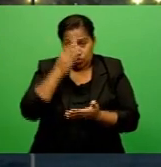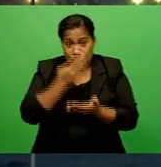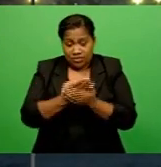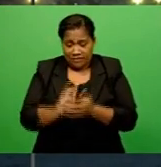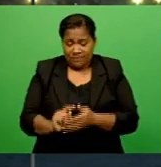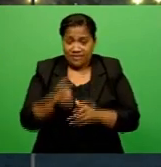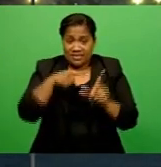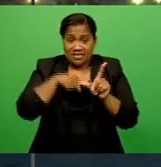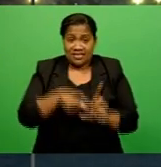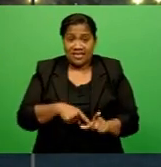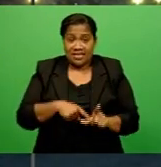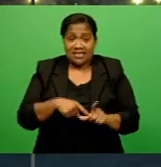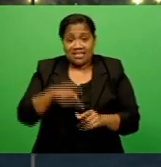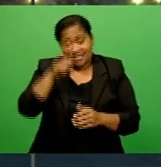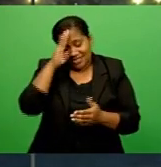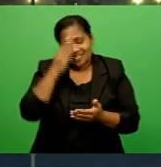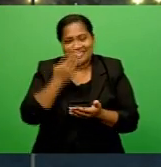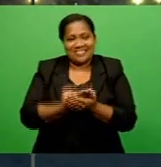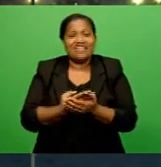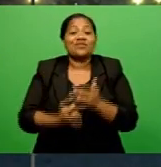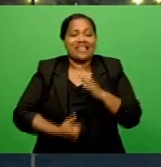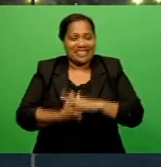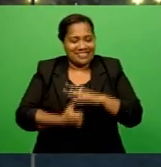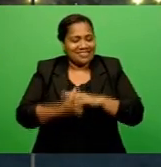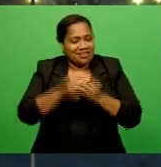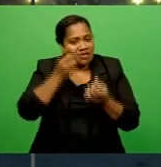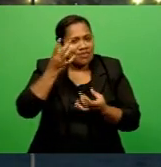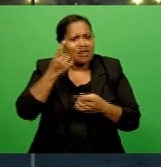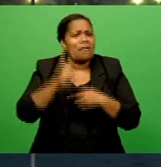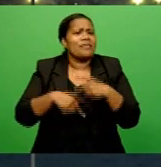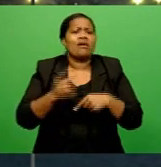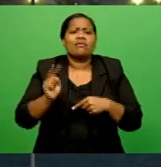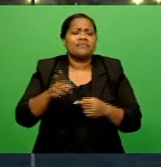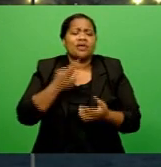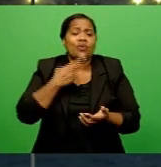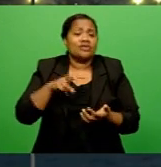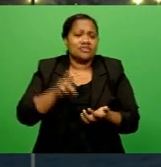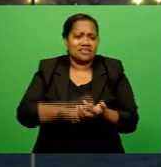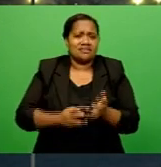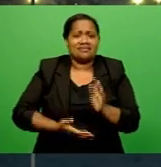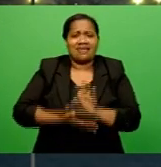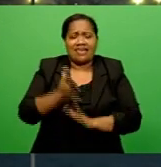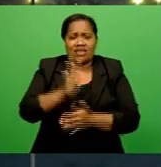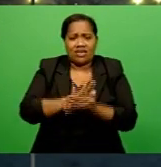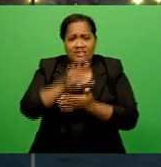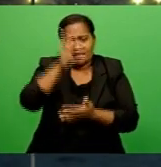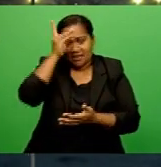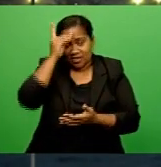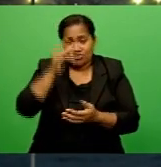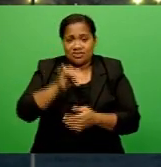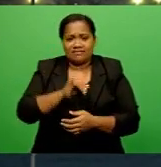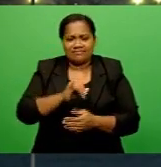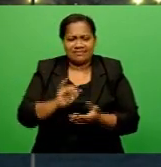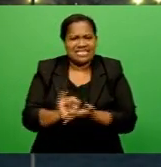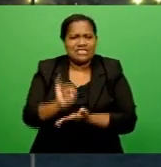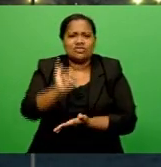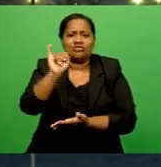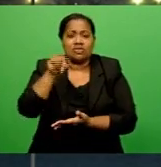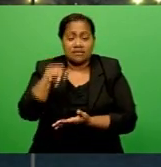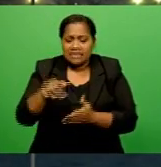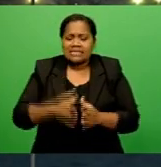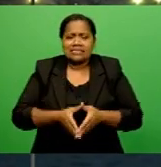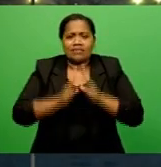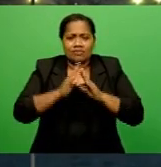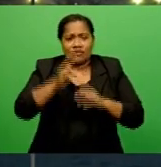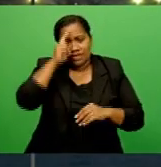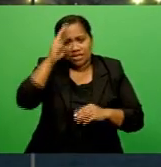now be able to easily access information about registered higher education institutions. This follows the establishment of a national